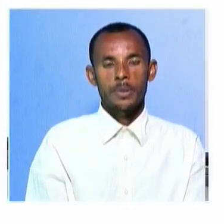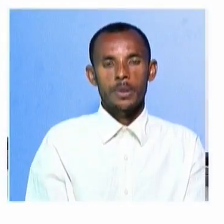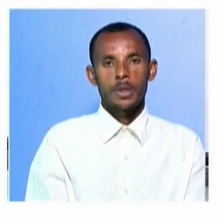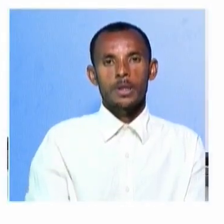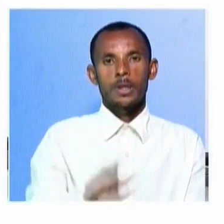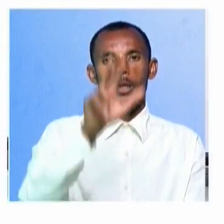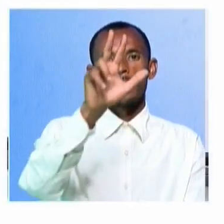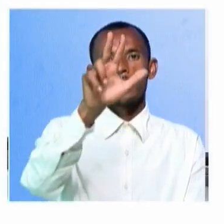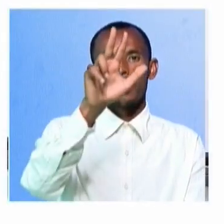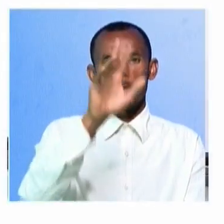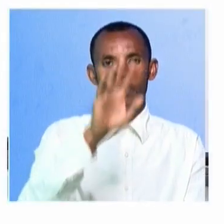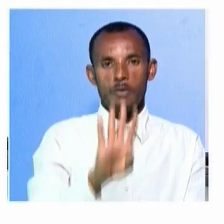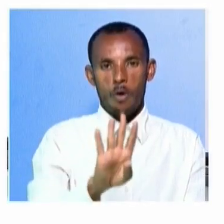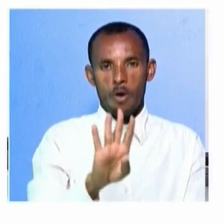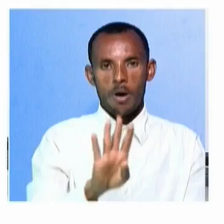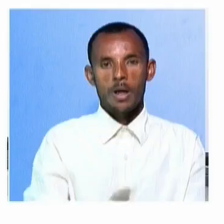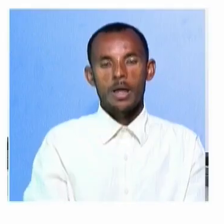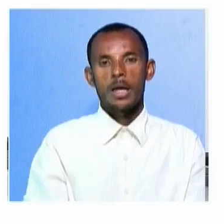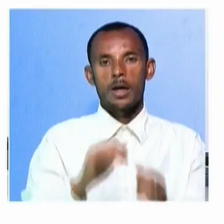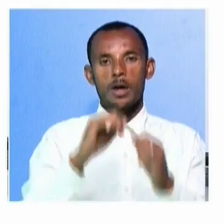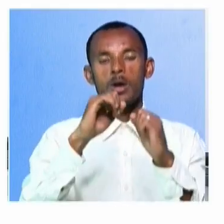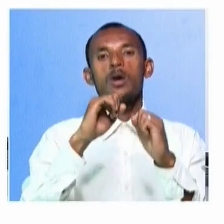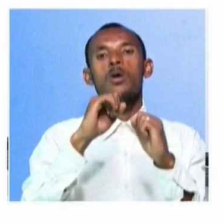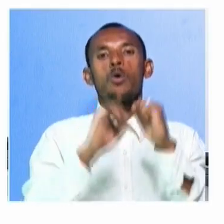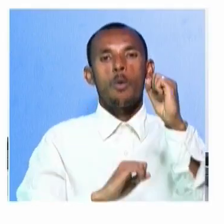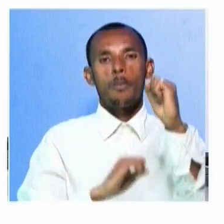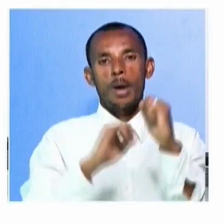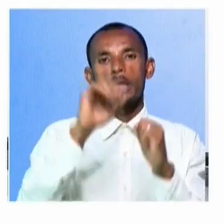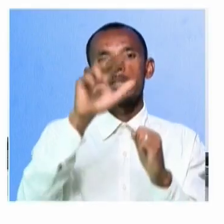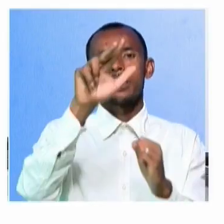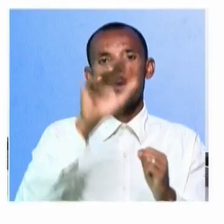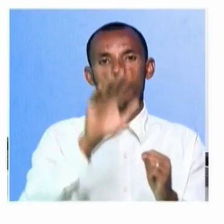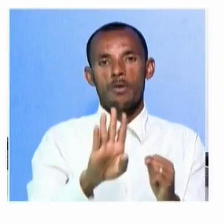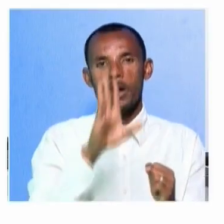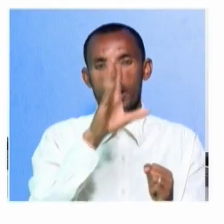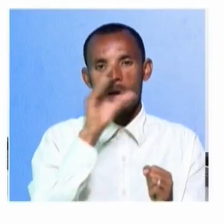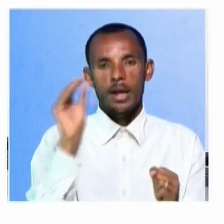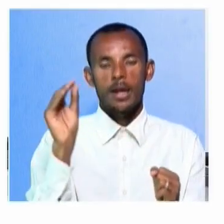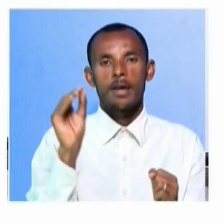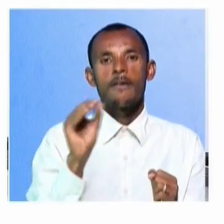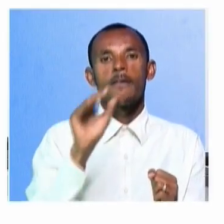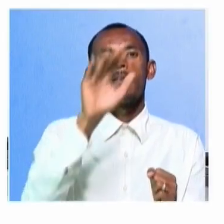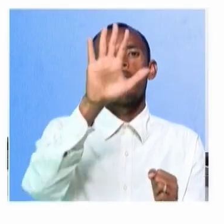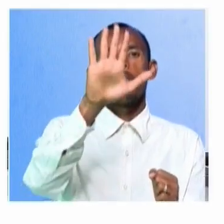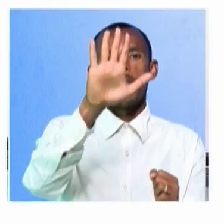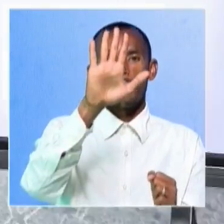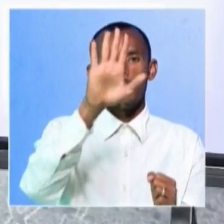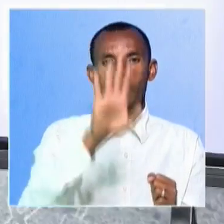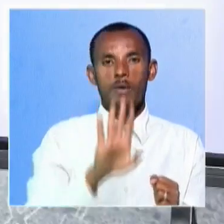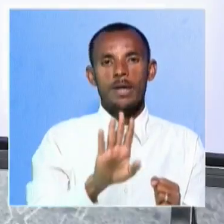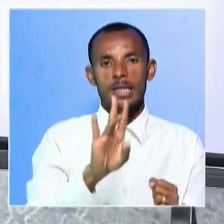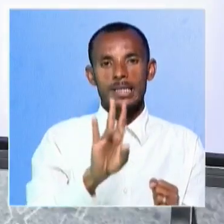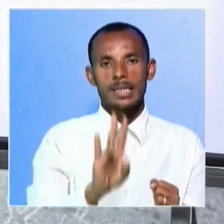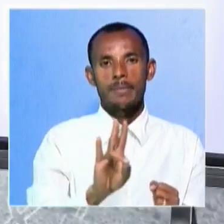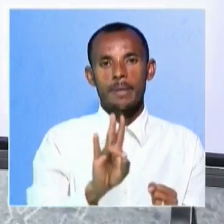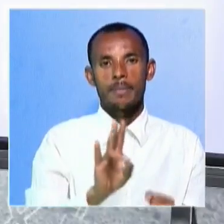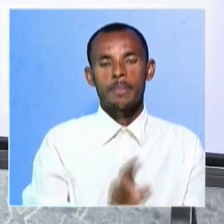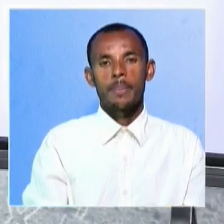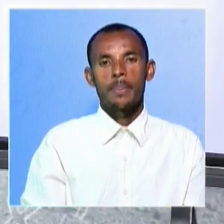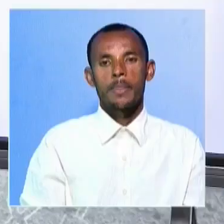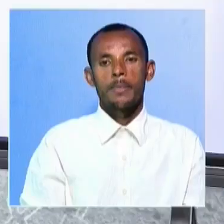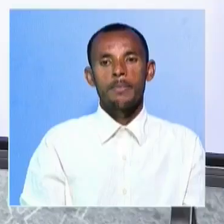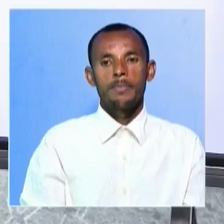3 over 4, compare 3 over 4 and 5 over 7.